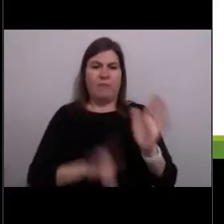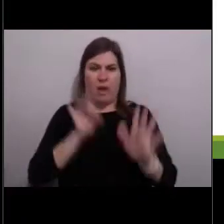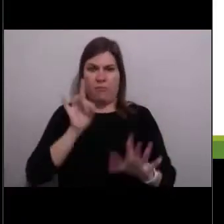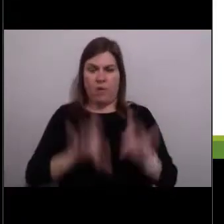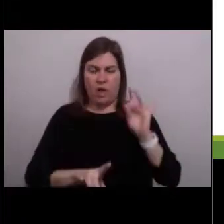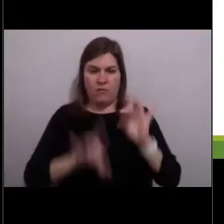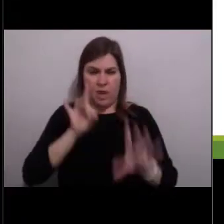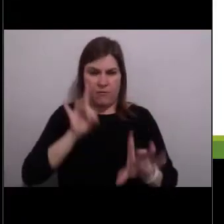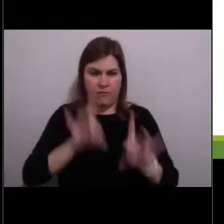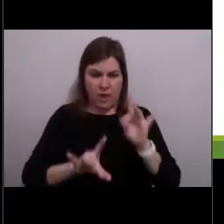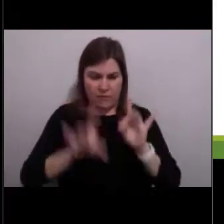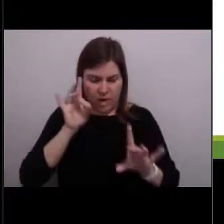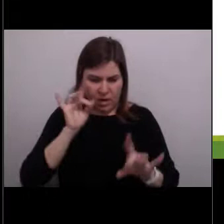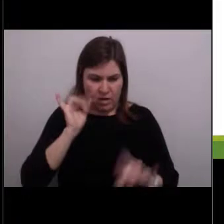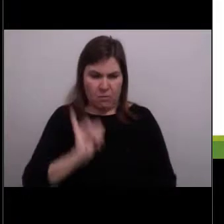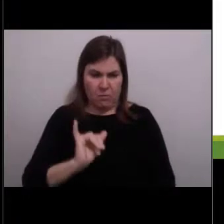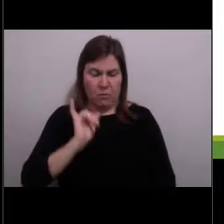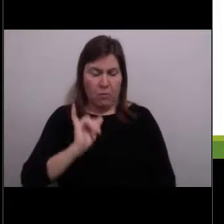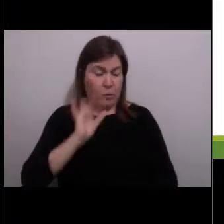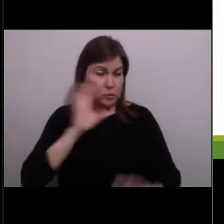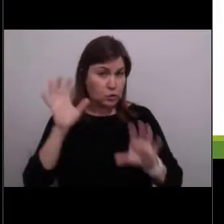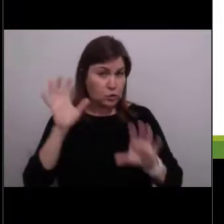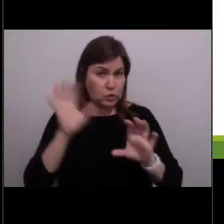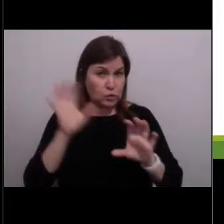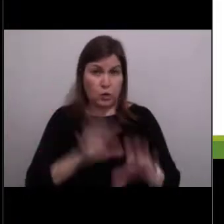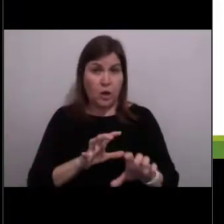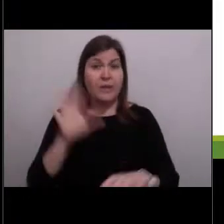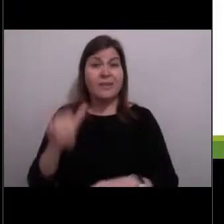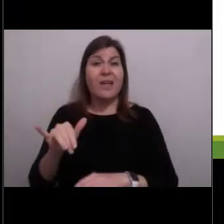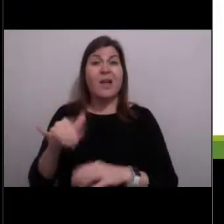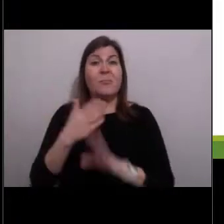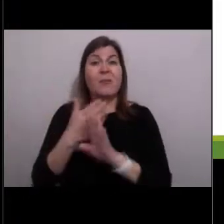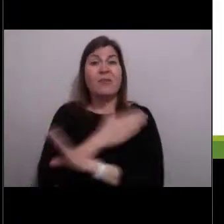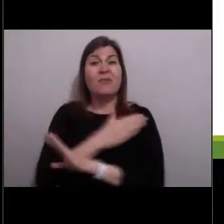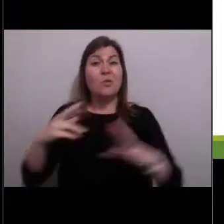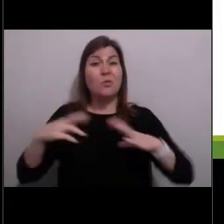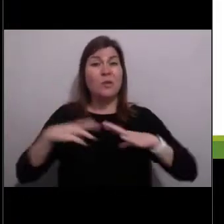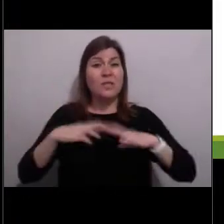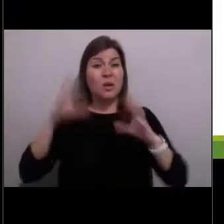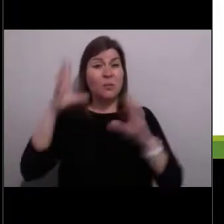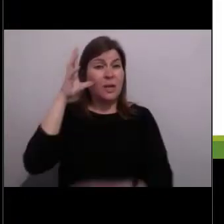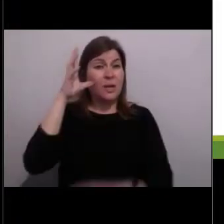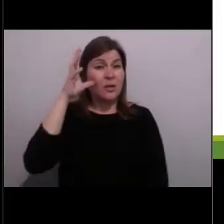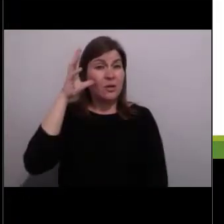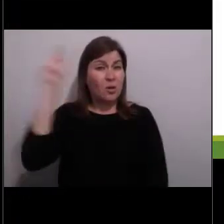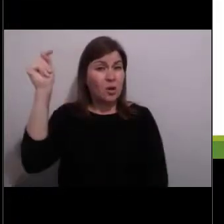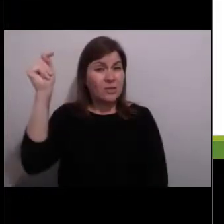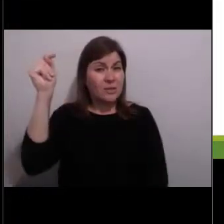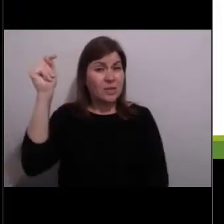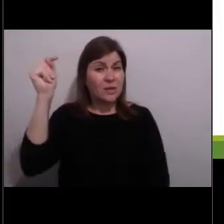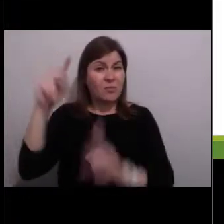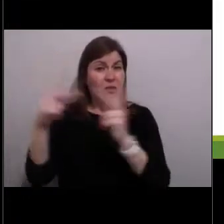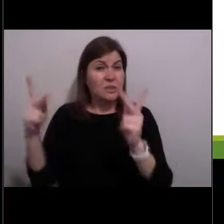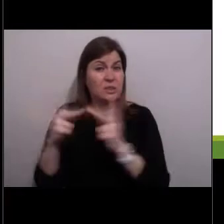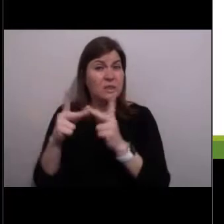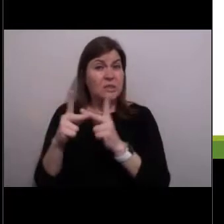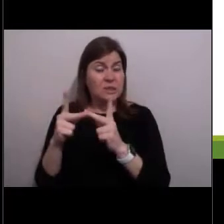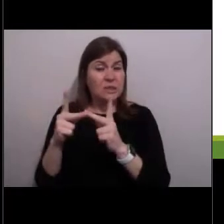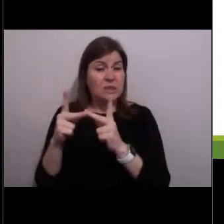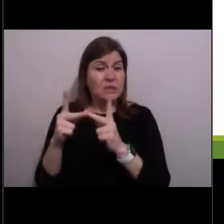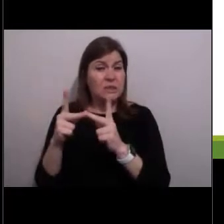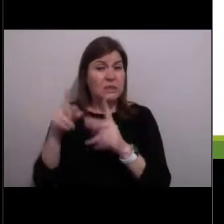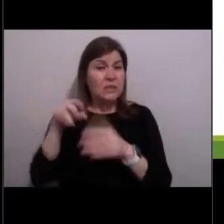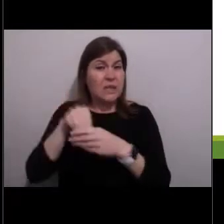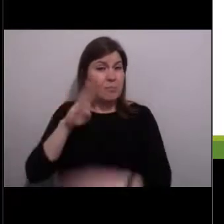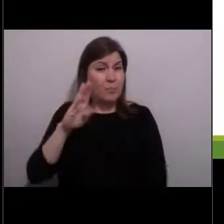the process that led to the 4 retirement concept facilities being put under administration in BC,